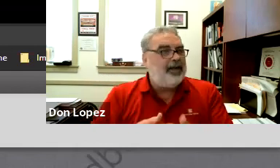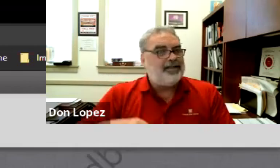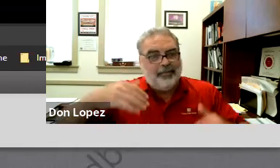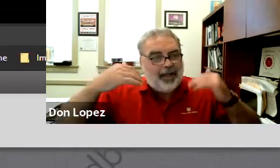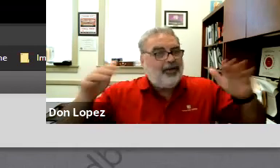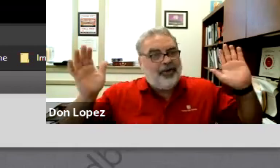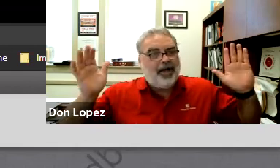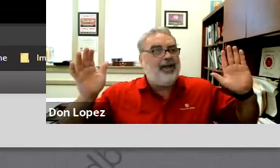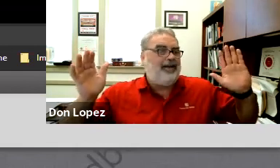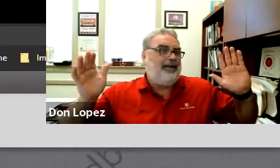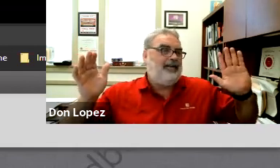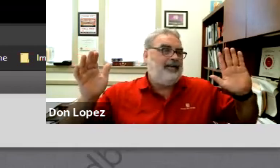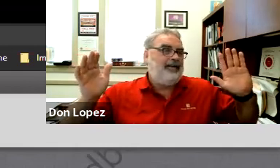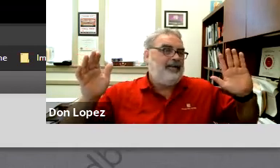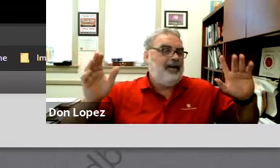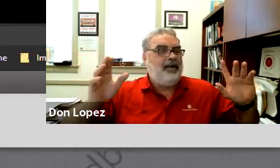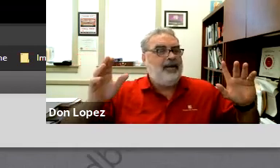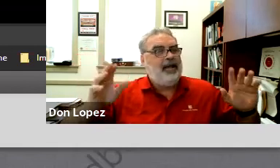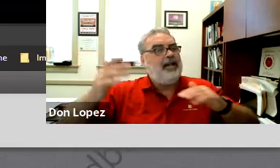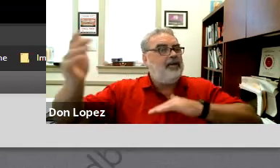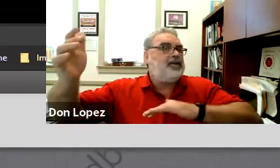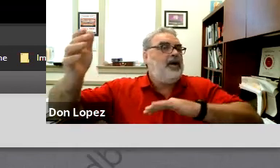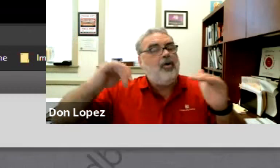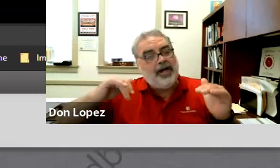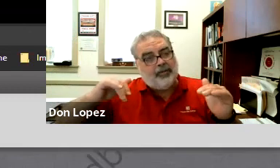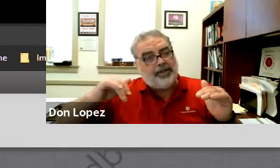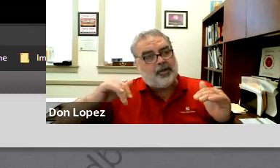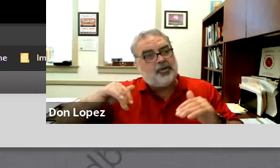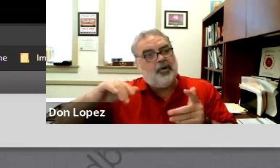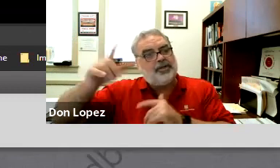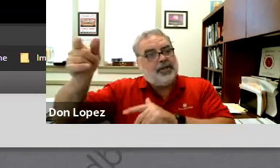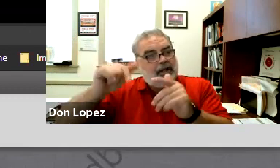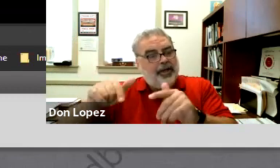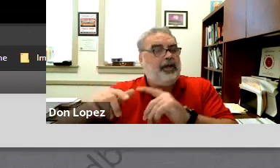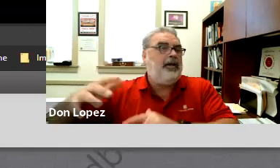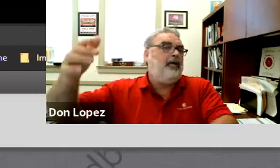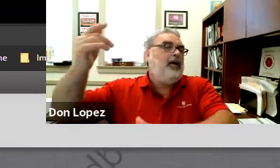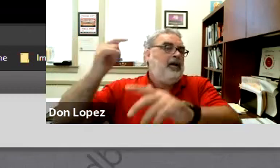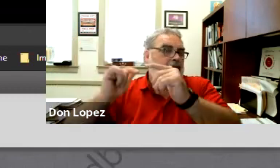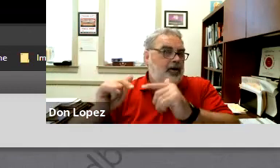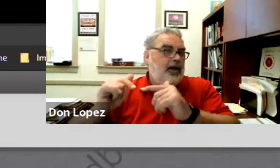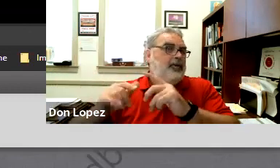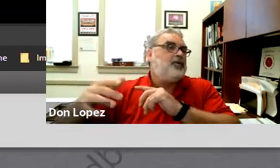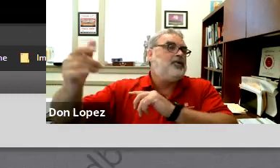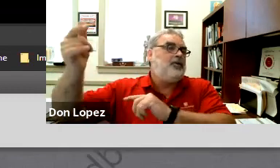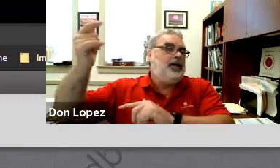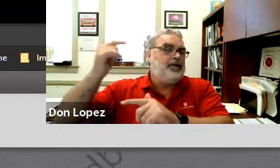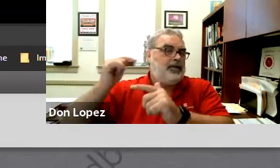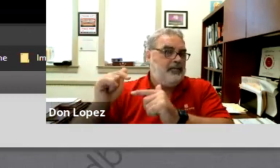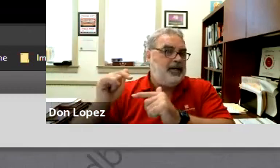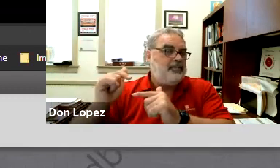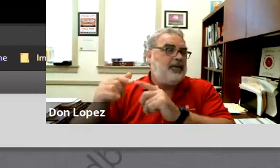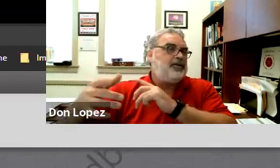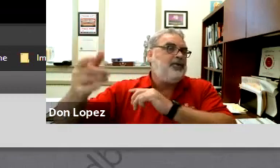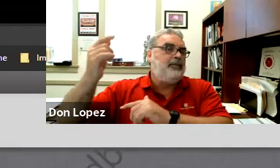you're going to hit submit and you're done. Right? And then you say, oh, I need a resource request. You're going to go into here. You're going to go to that resource request. You're going to